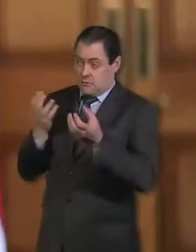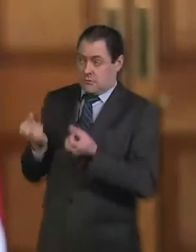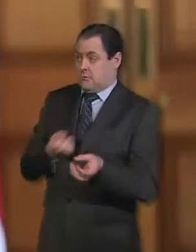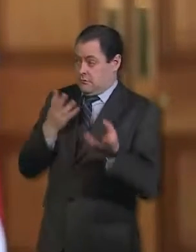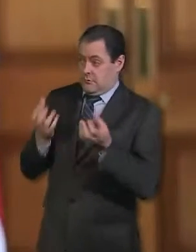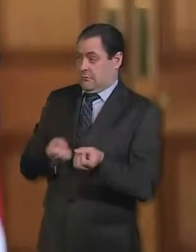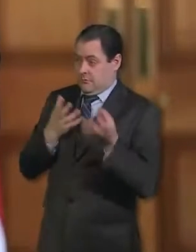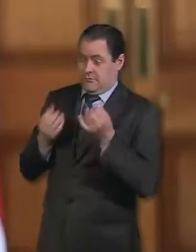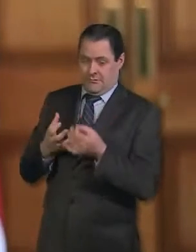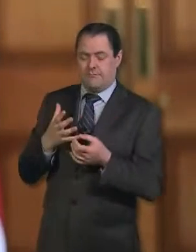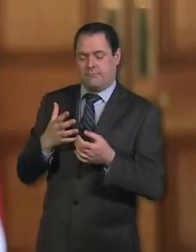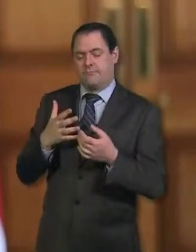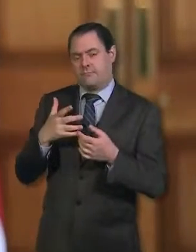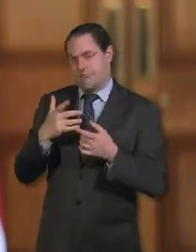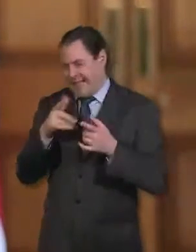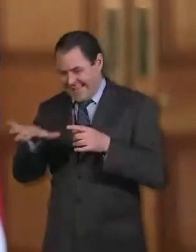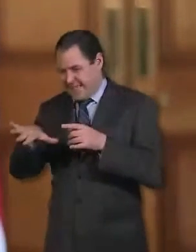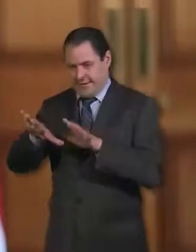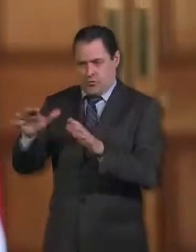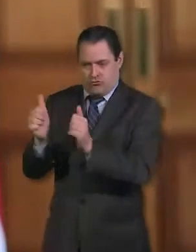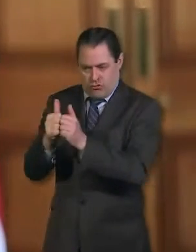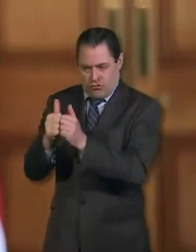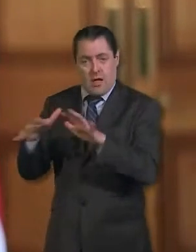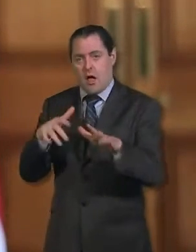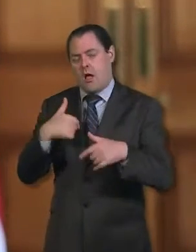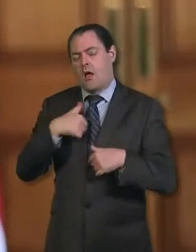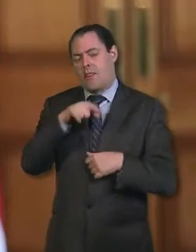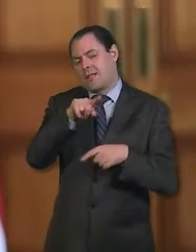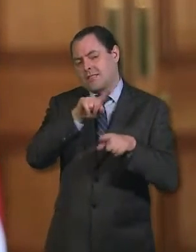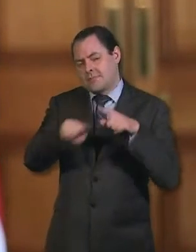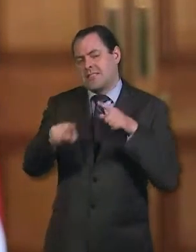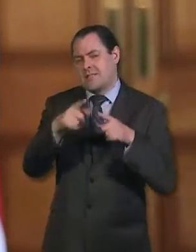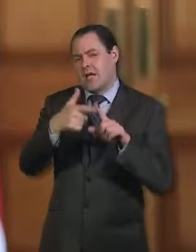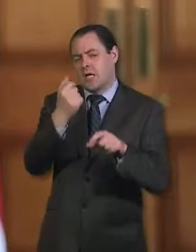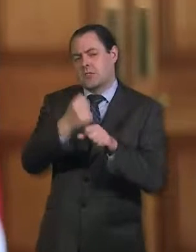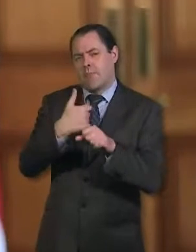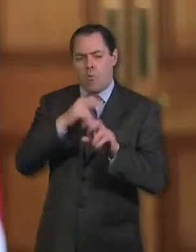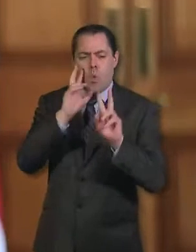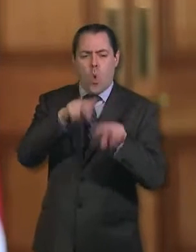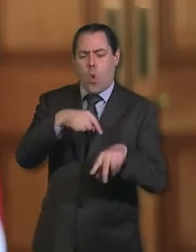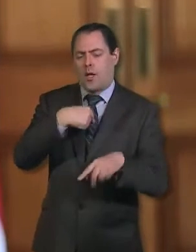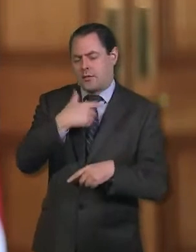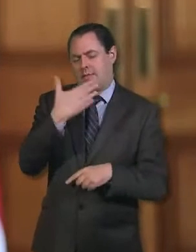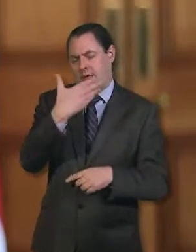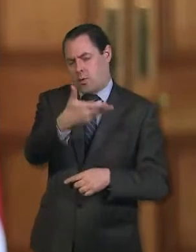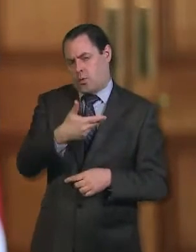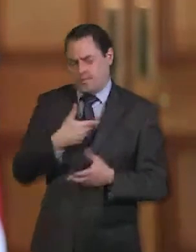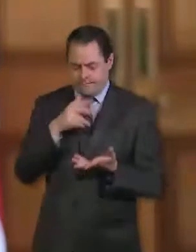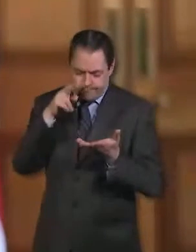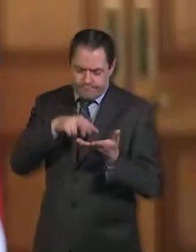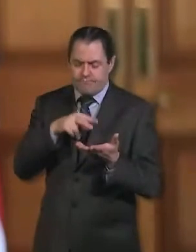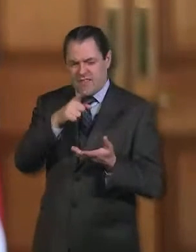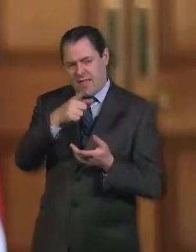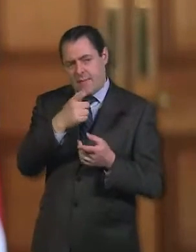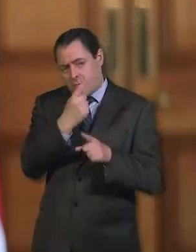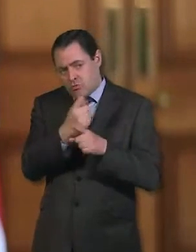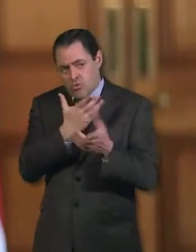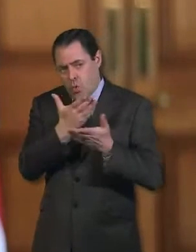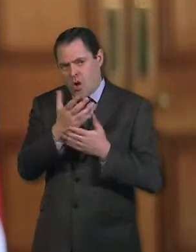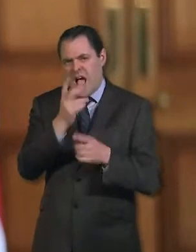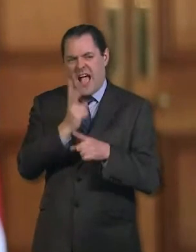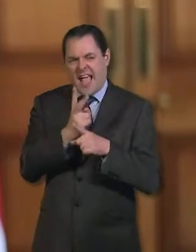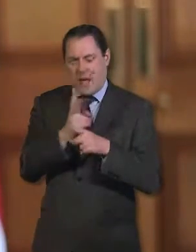the specific example that you raise is looked into. And why don't we speak again once I've been able to look into it and get you a full